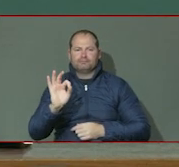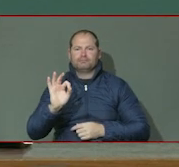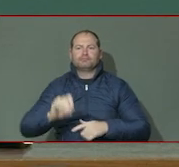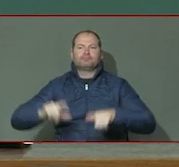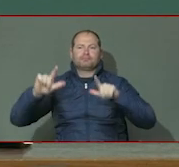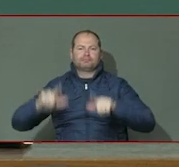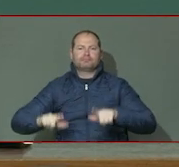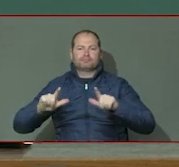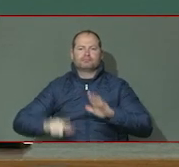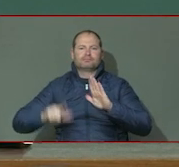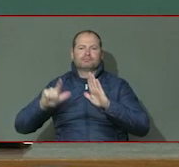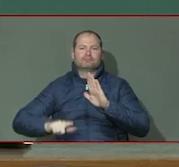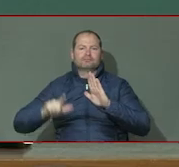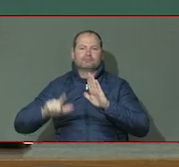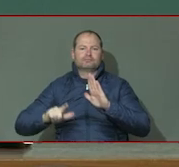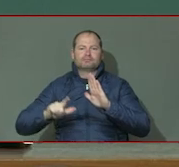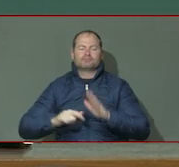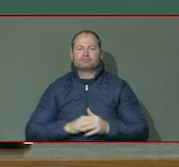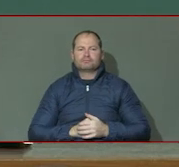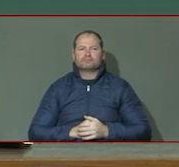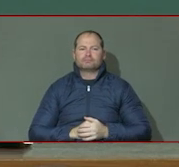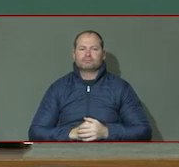So we take the 94,000